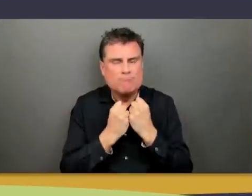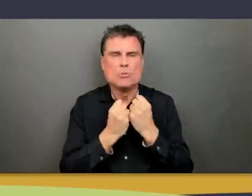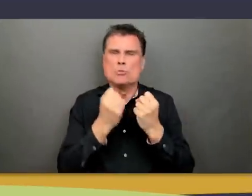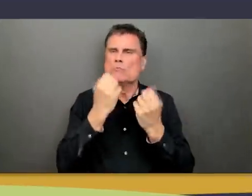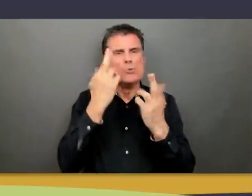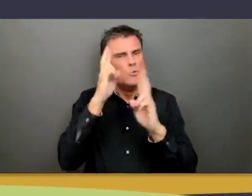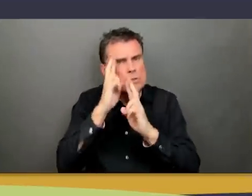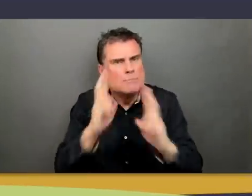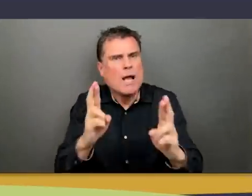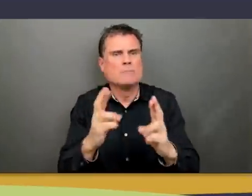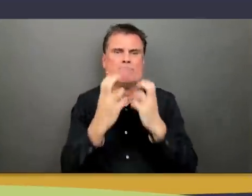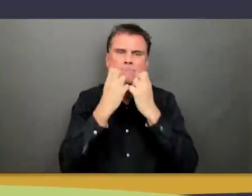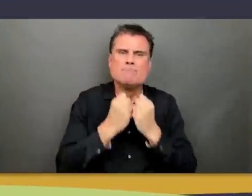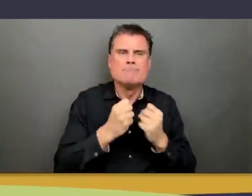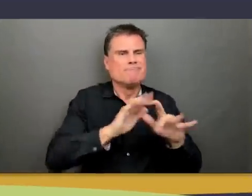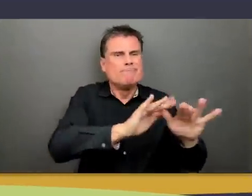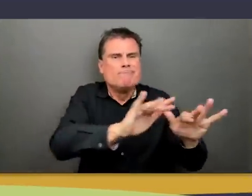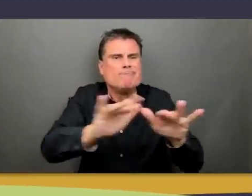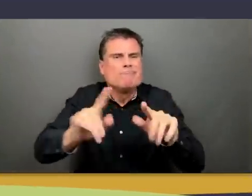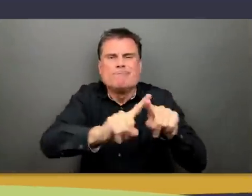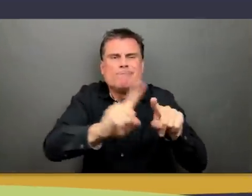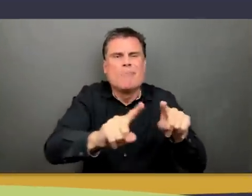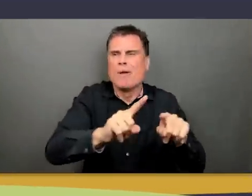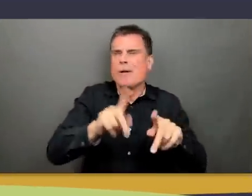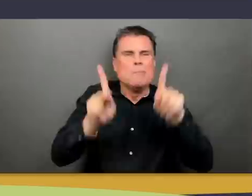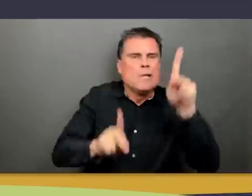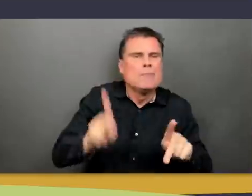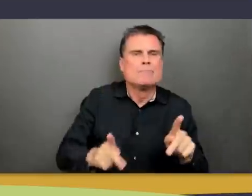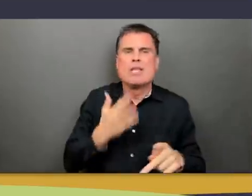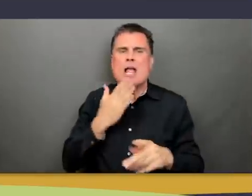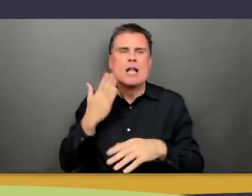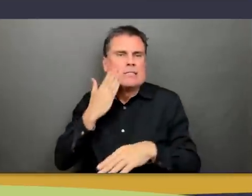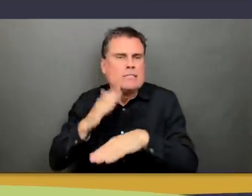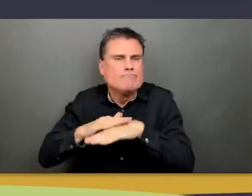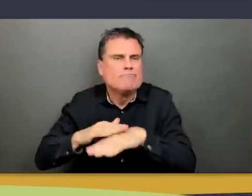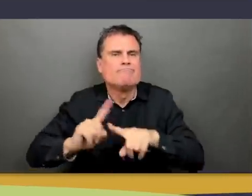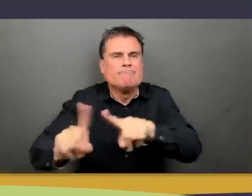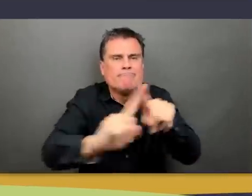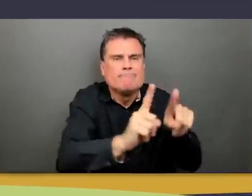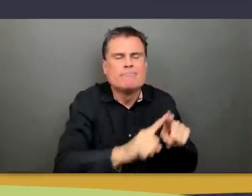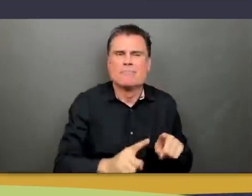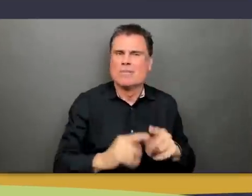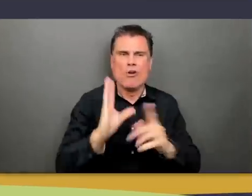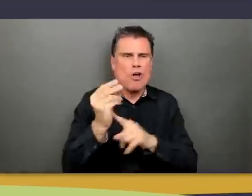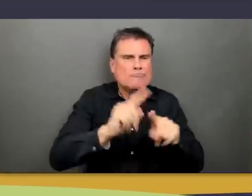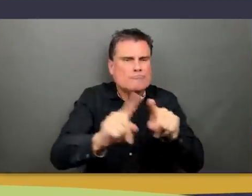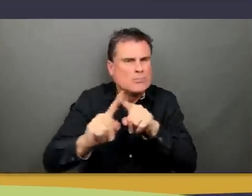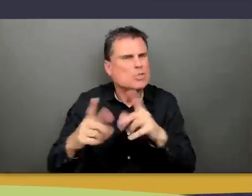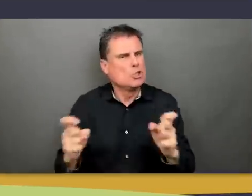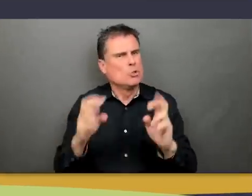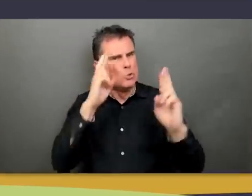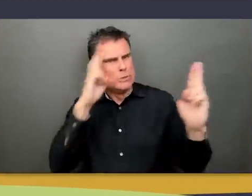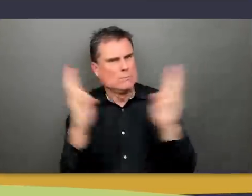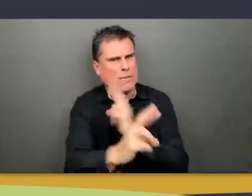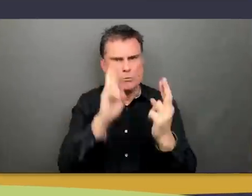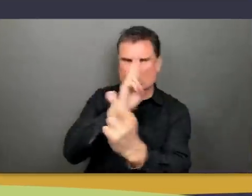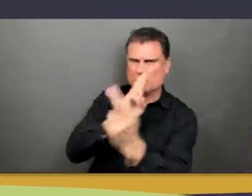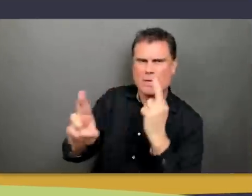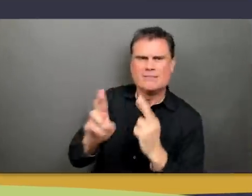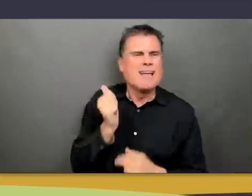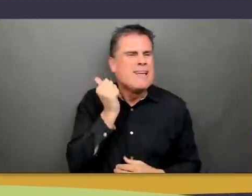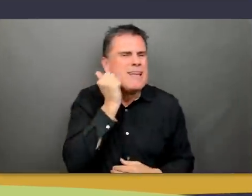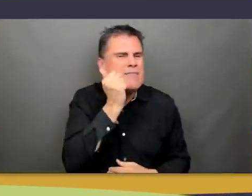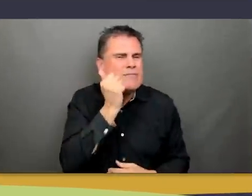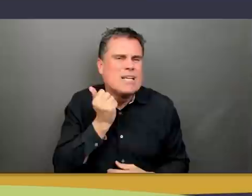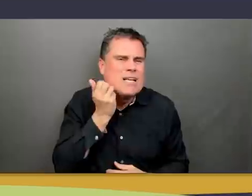beings. We should do this every day. So with that, I'm going to let my son carry on, but I'm honored to be here. Thank you very